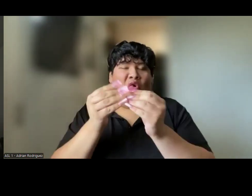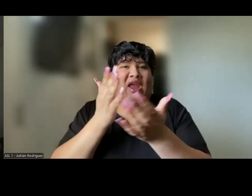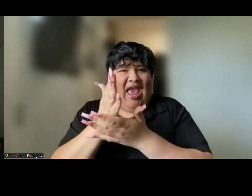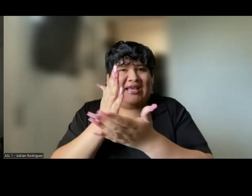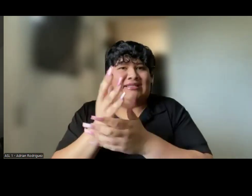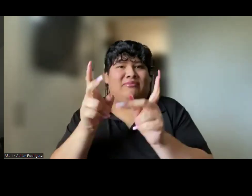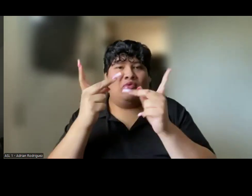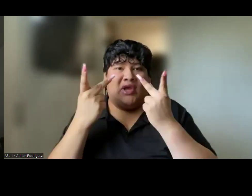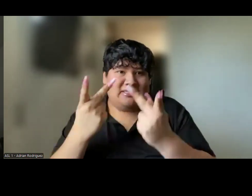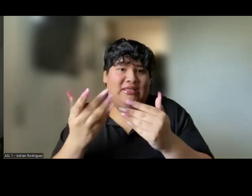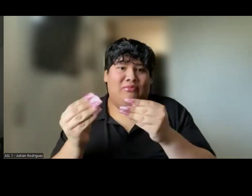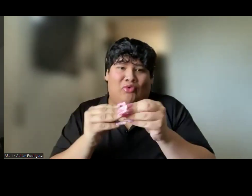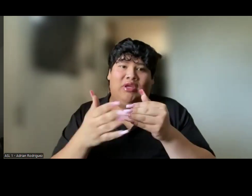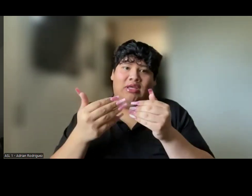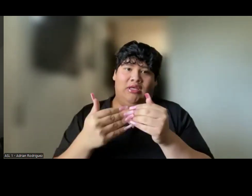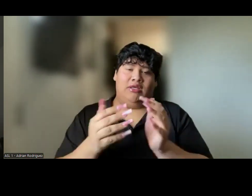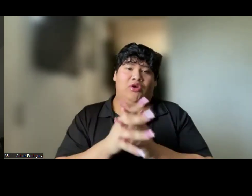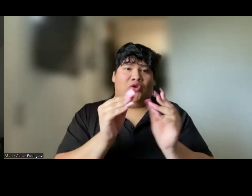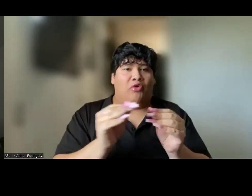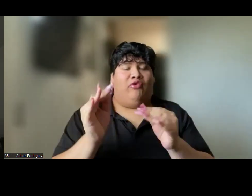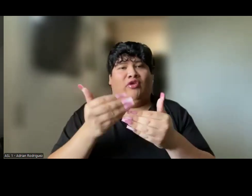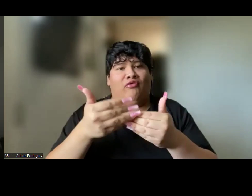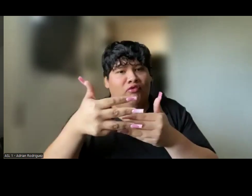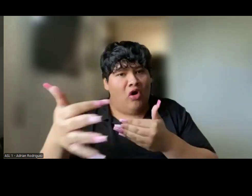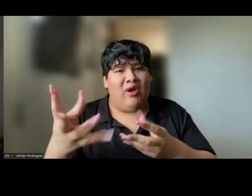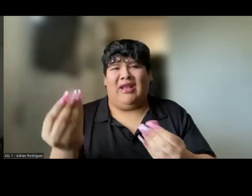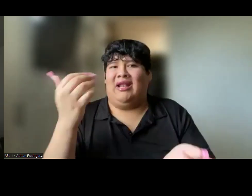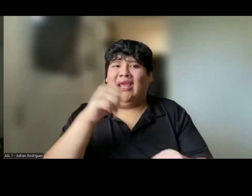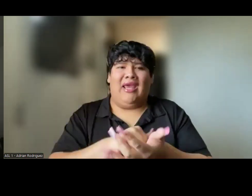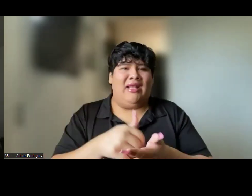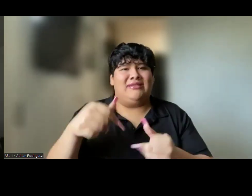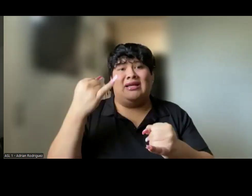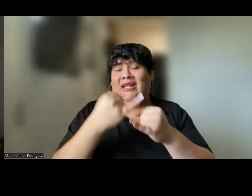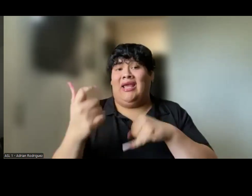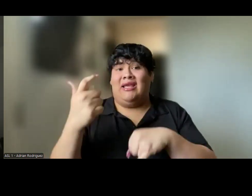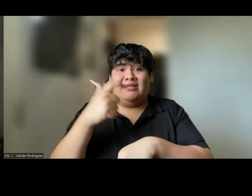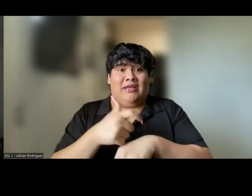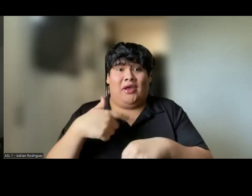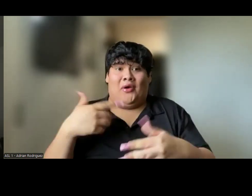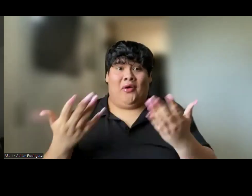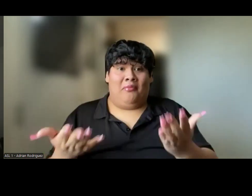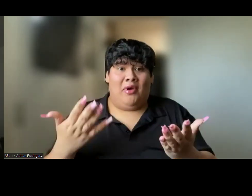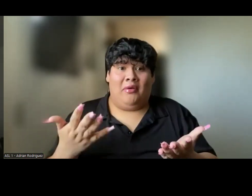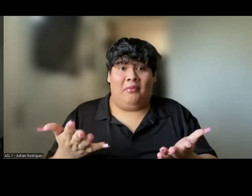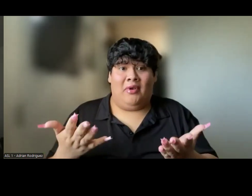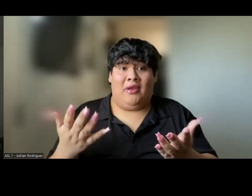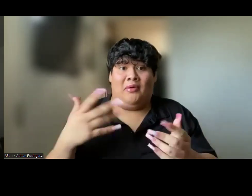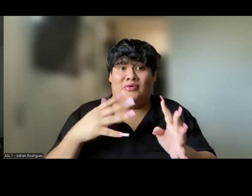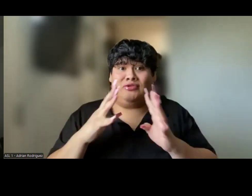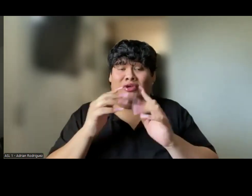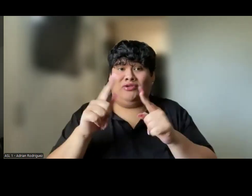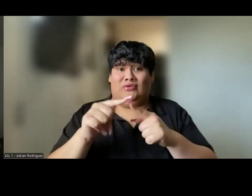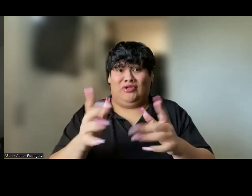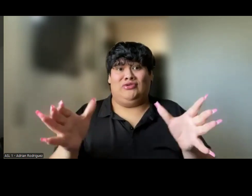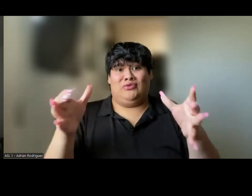as technology keeps moving us forward. So again, big ups. This is the last time I will probably be talking to this group in context